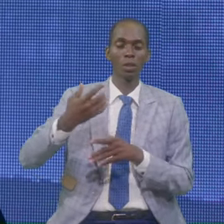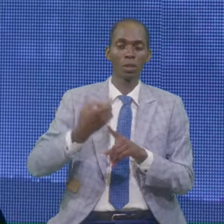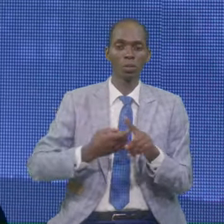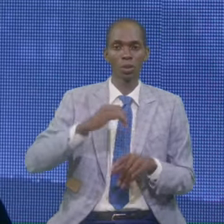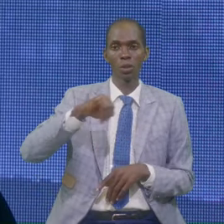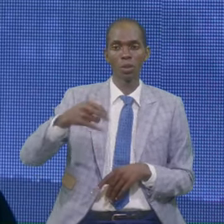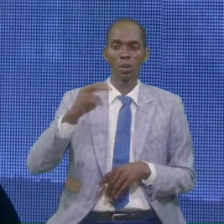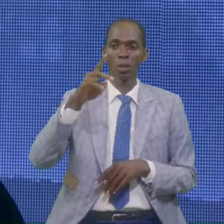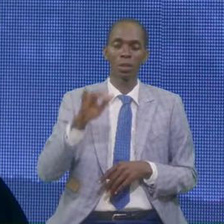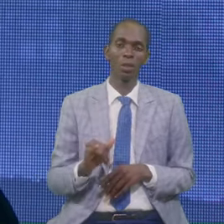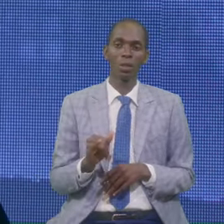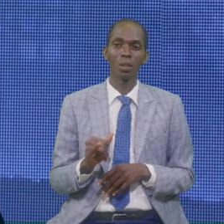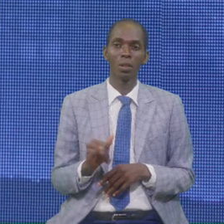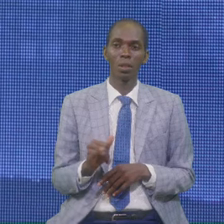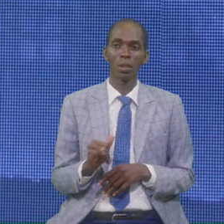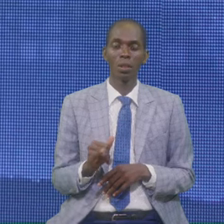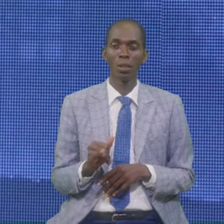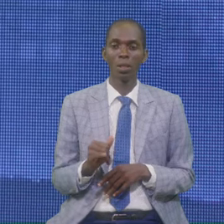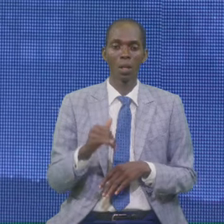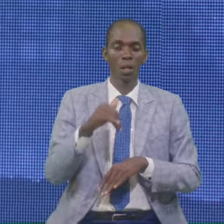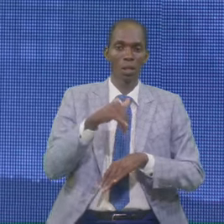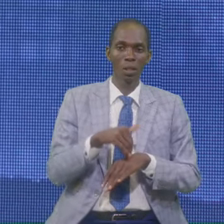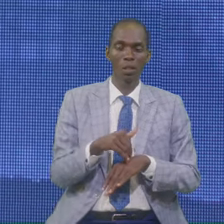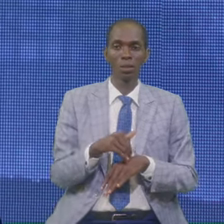at Deeper Life Bible Church